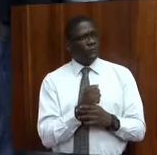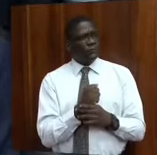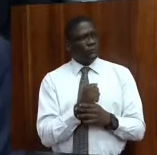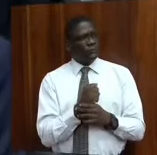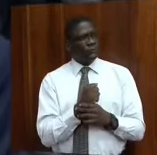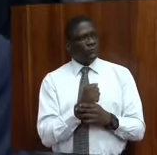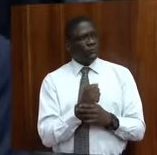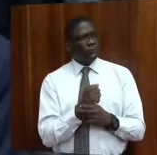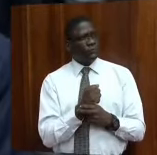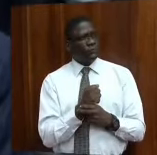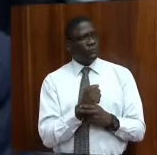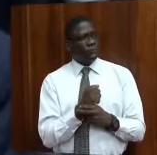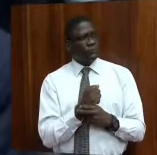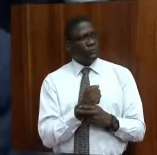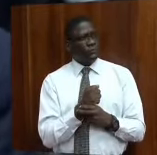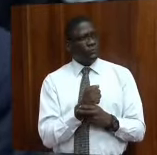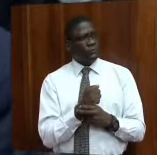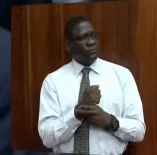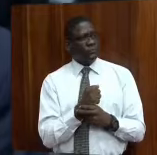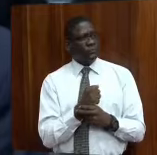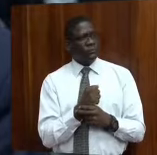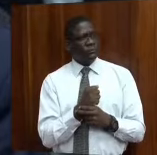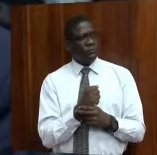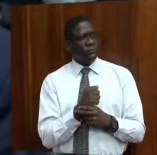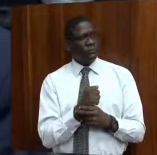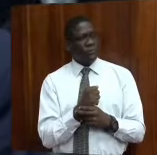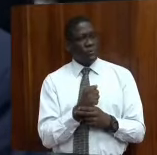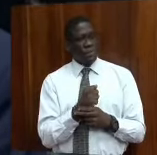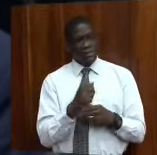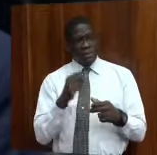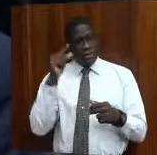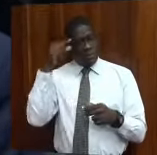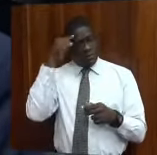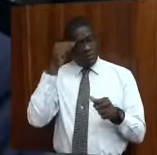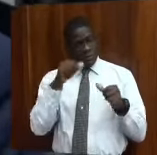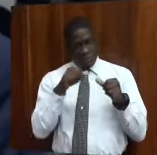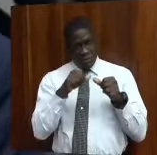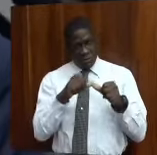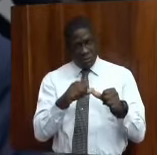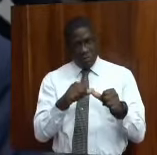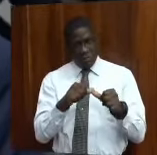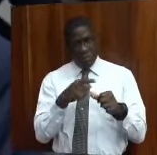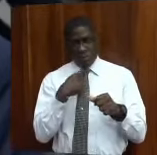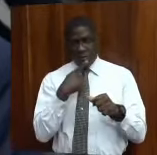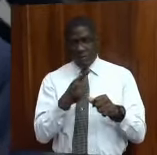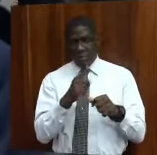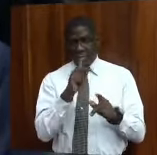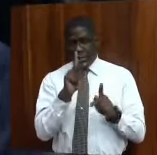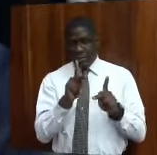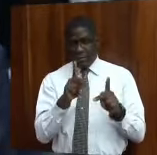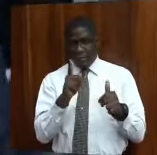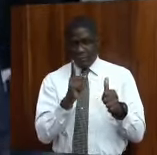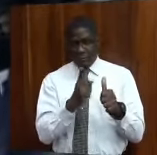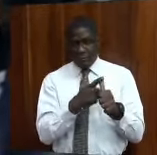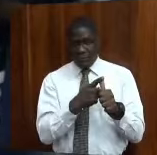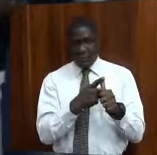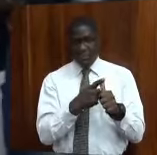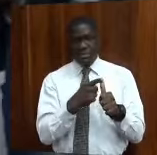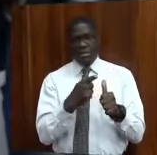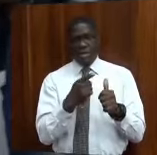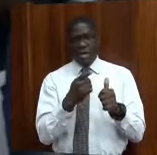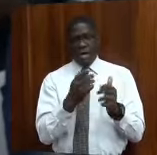my government's pledge of putting people first, we have been in the process of revising the medium-term development